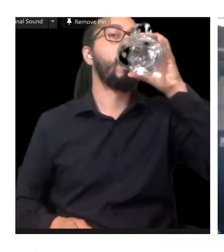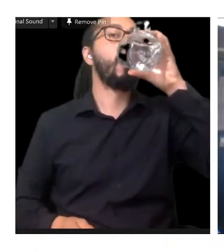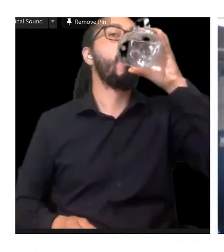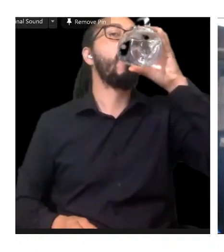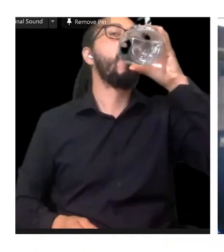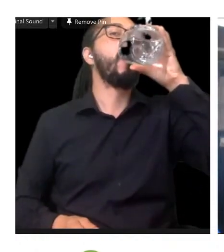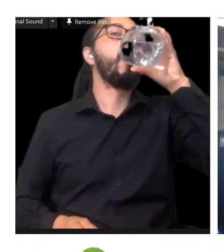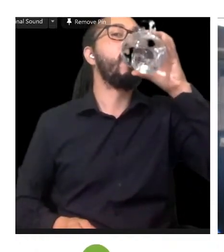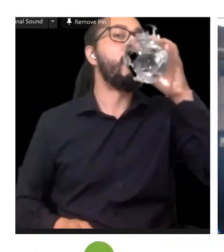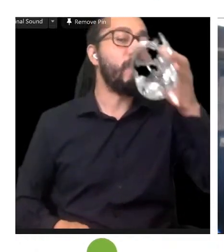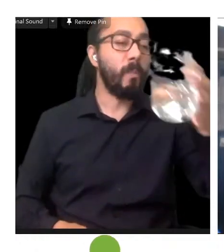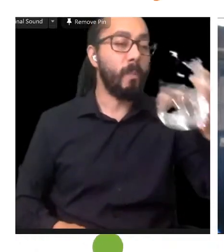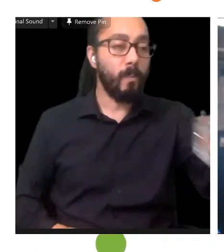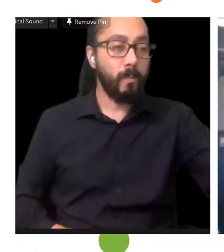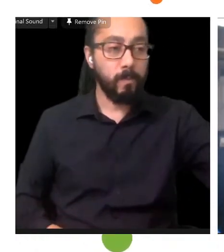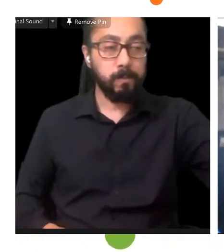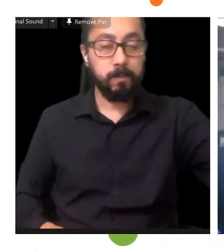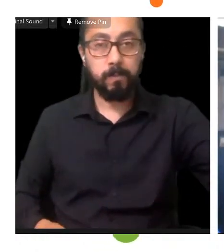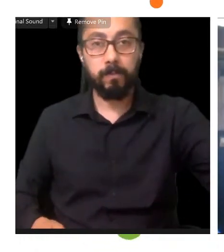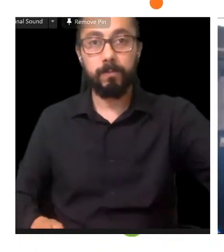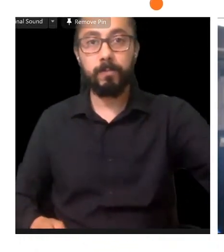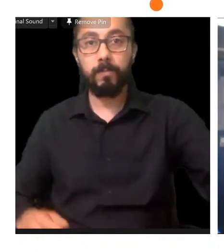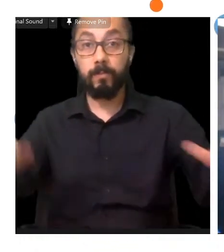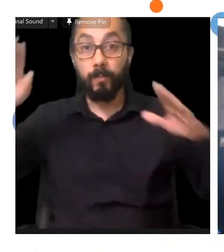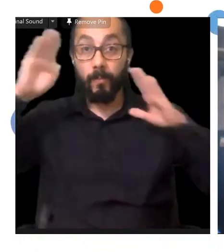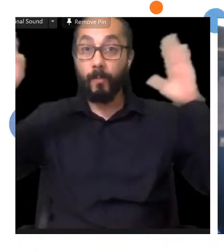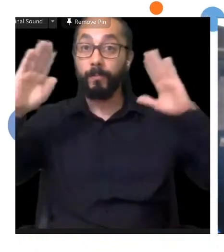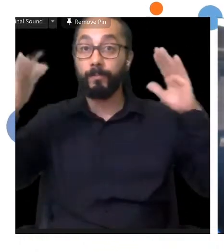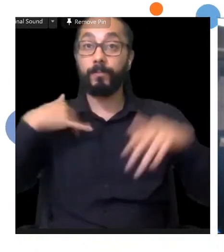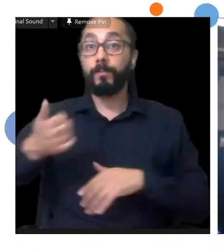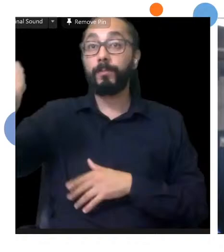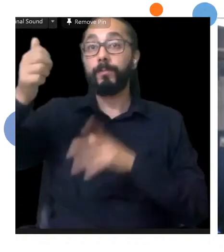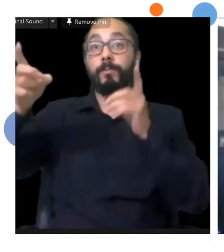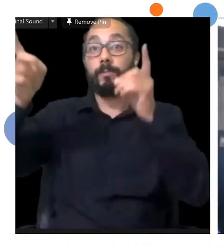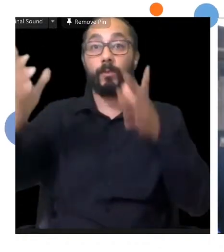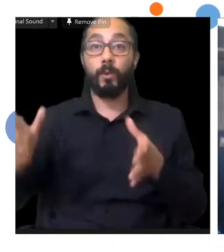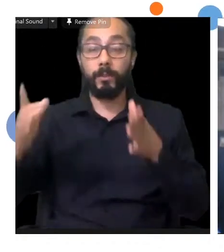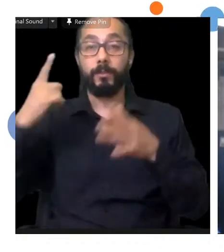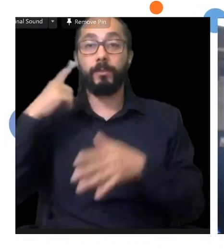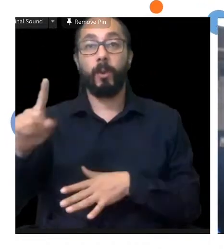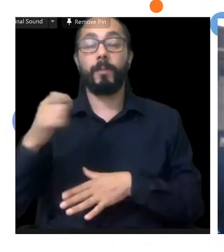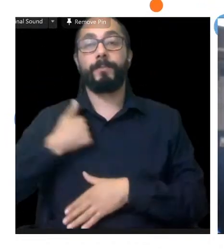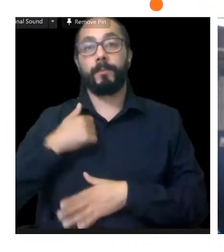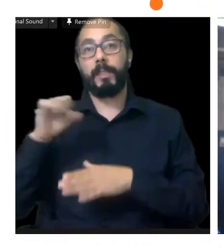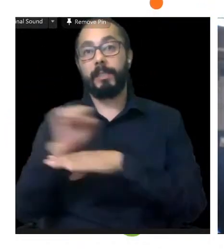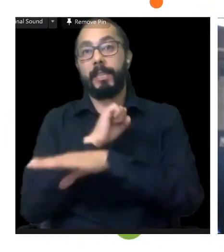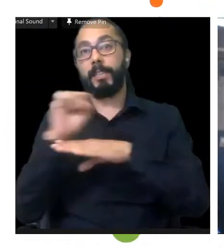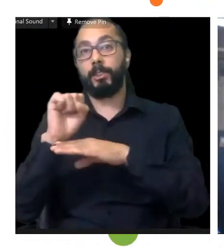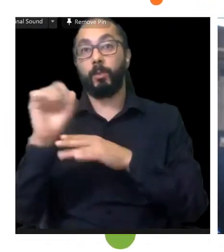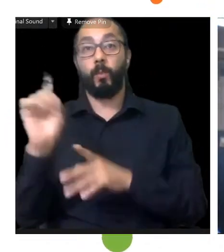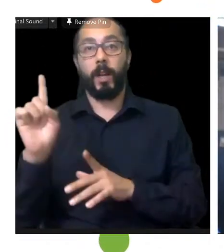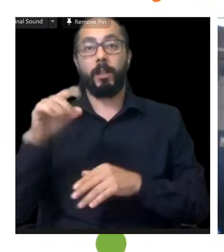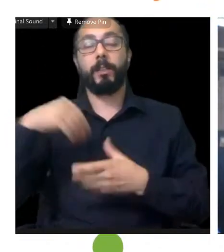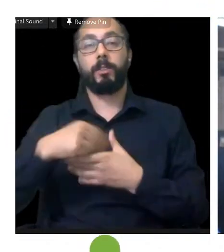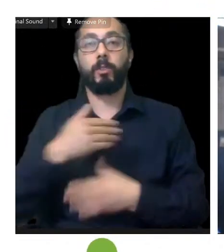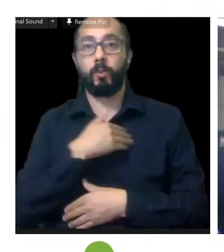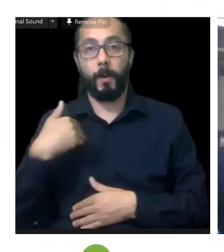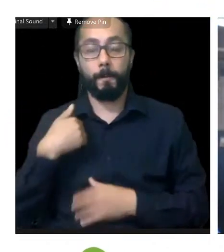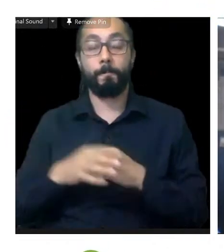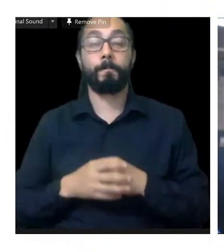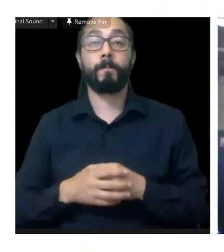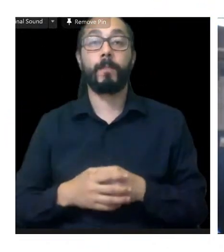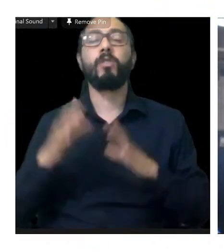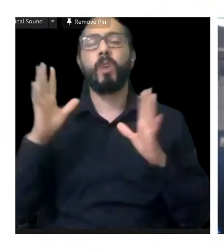Toronto. Well, from an information and data point perspective, back in June, Canadian Stage, we